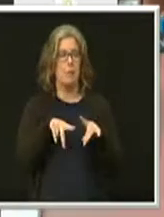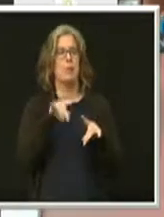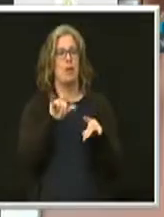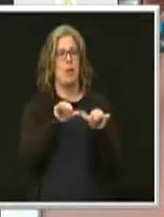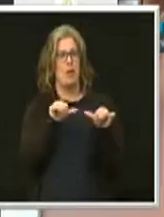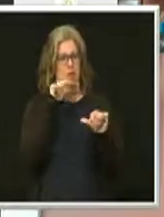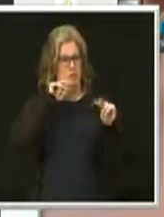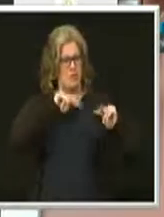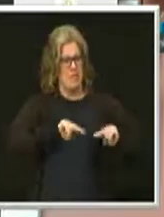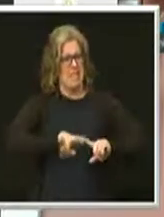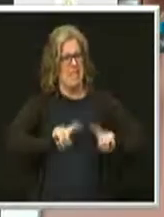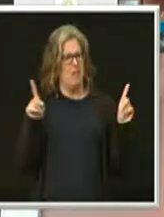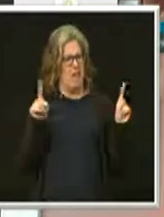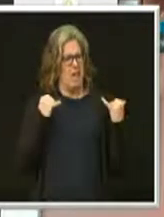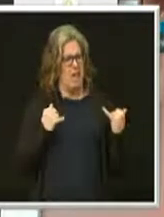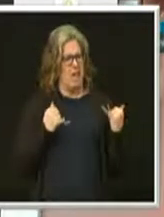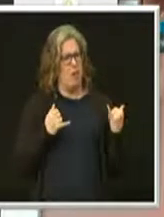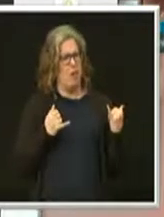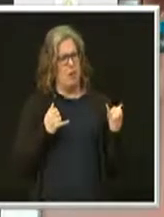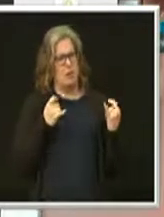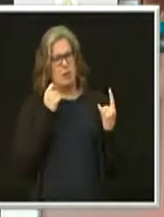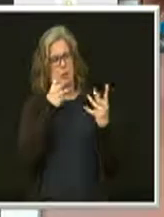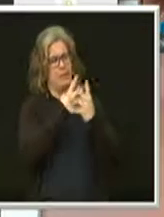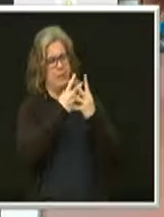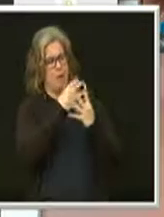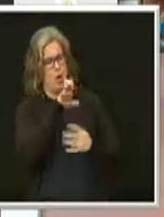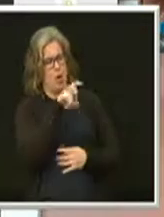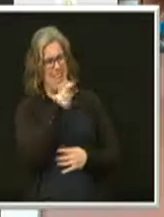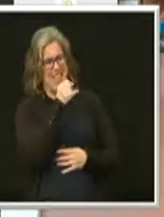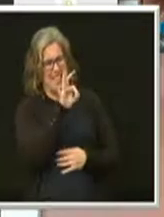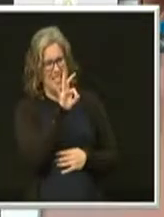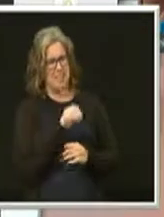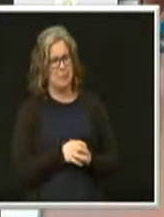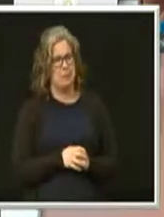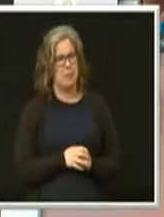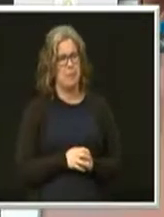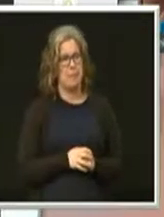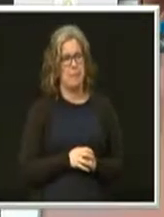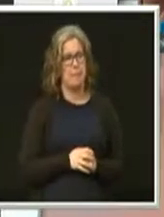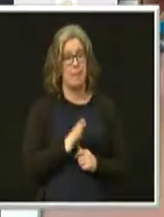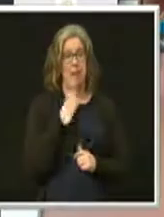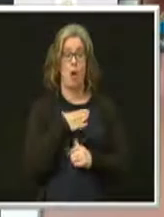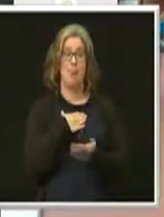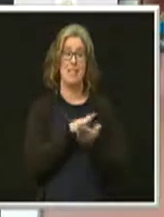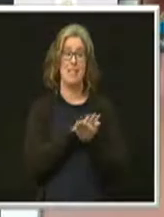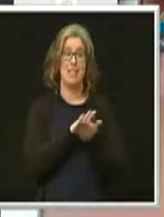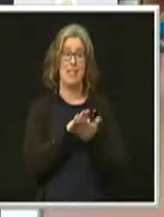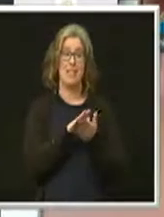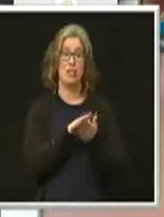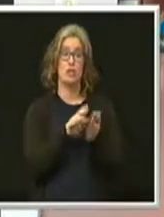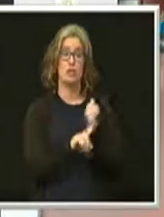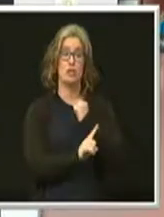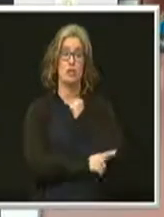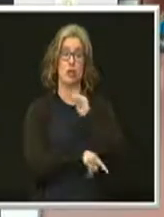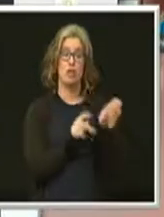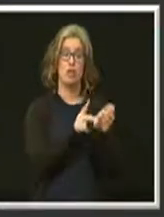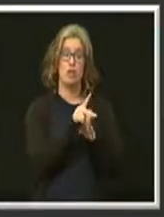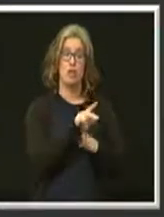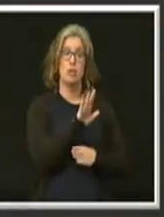got to look at differently now through the lens of COVID-19. Our sanitation professionals,